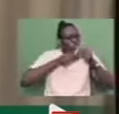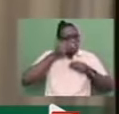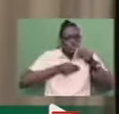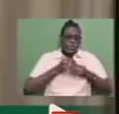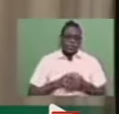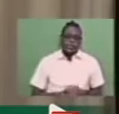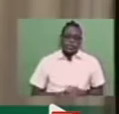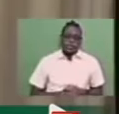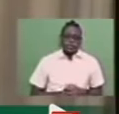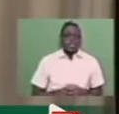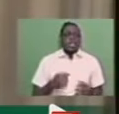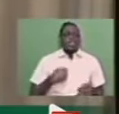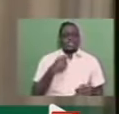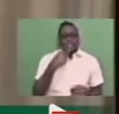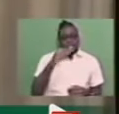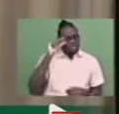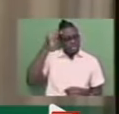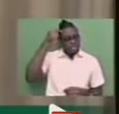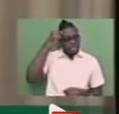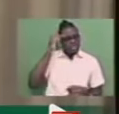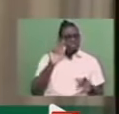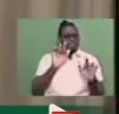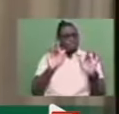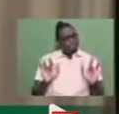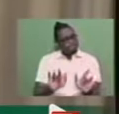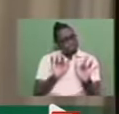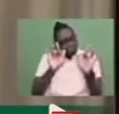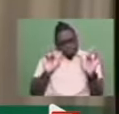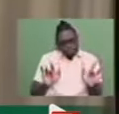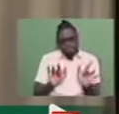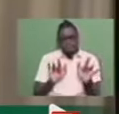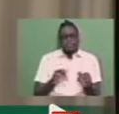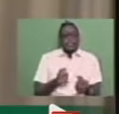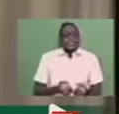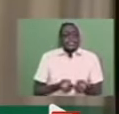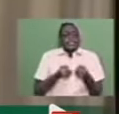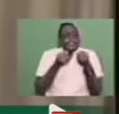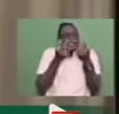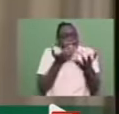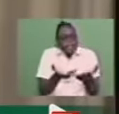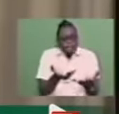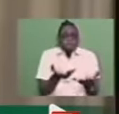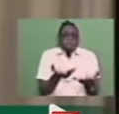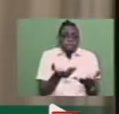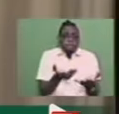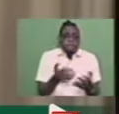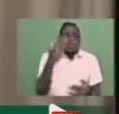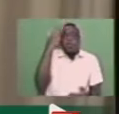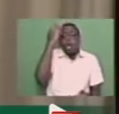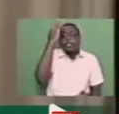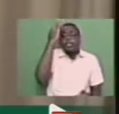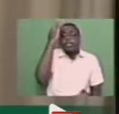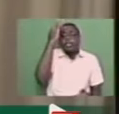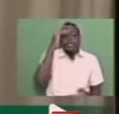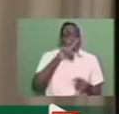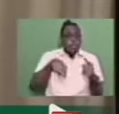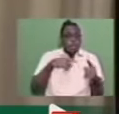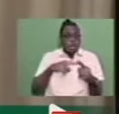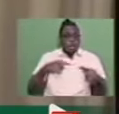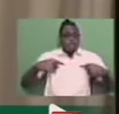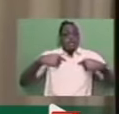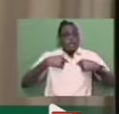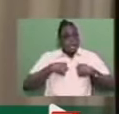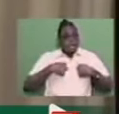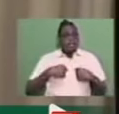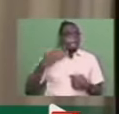sacrifice, I do so with moral authority. When I led my partnership team into a new government and established,